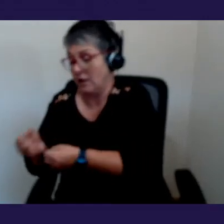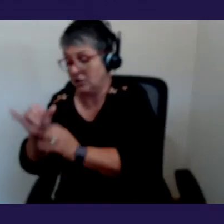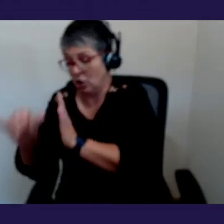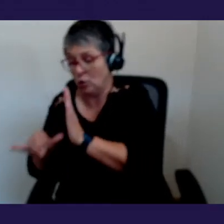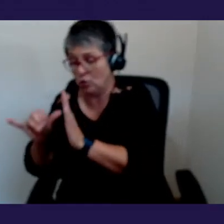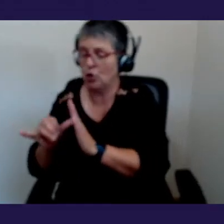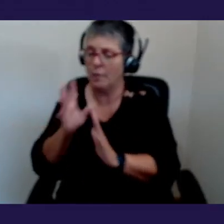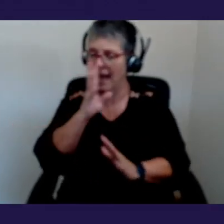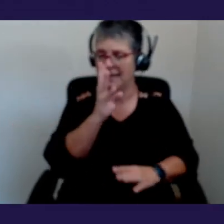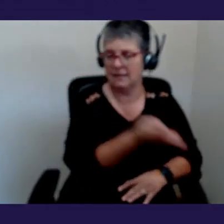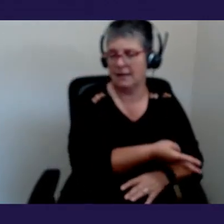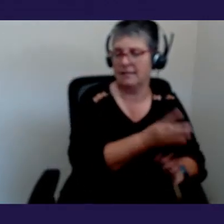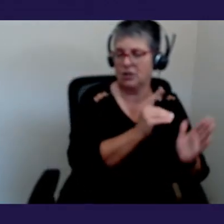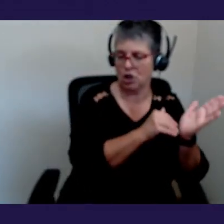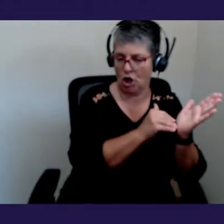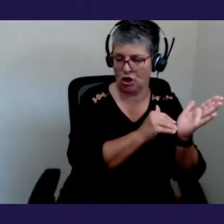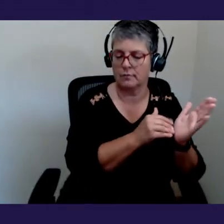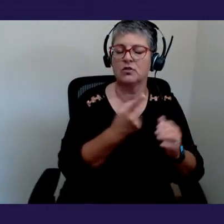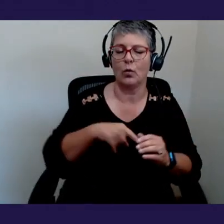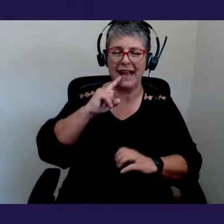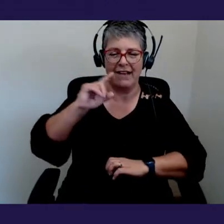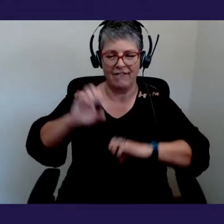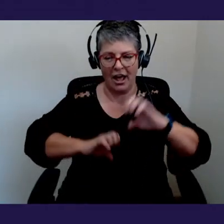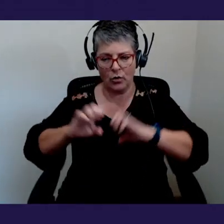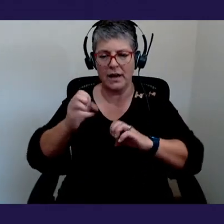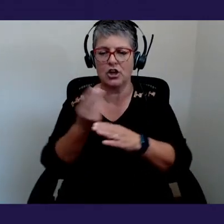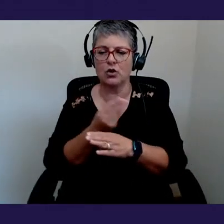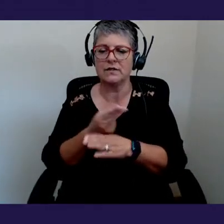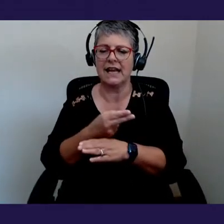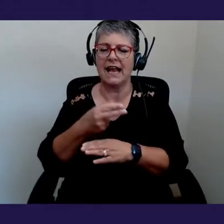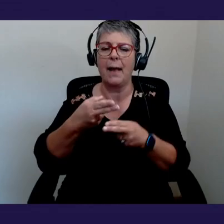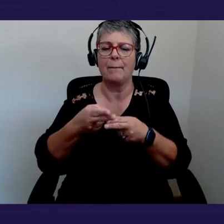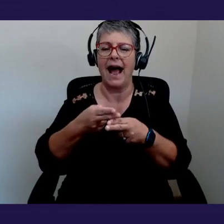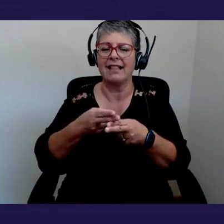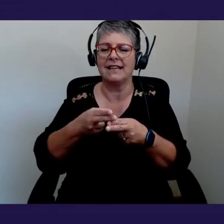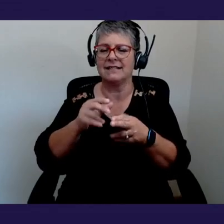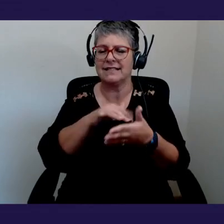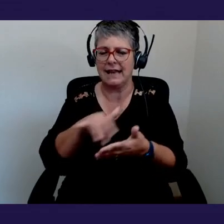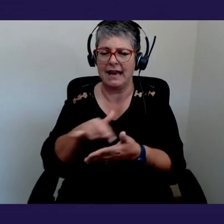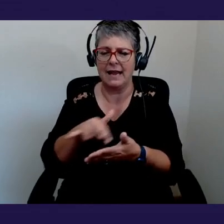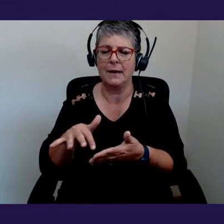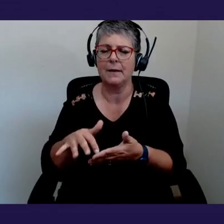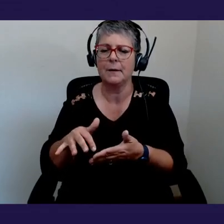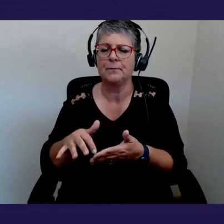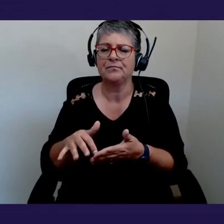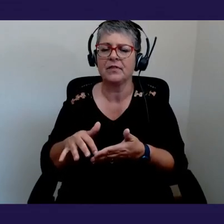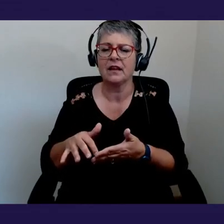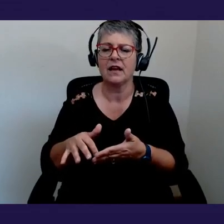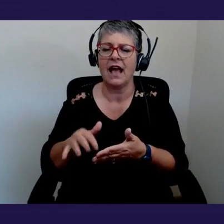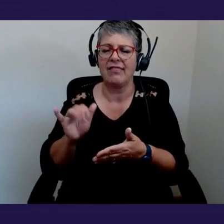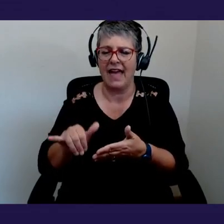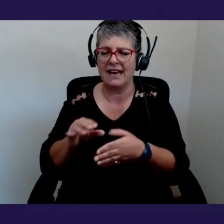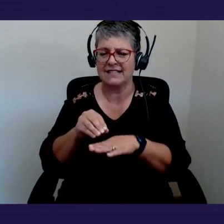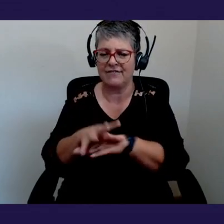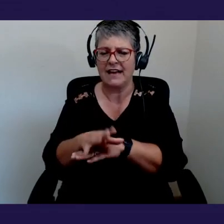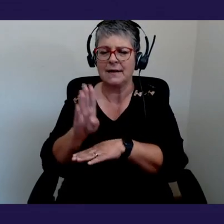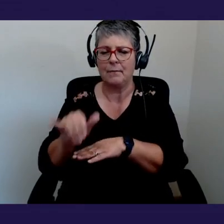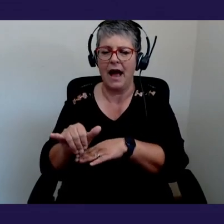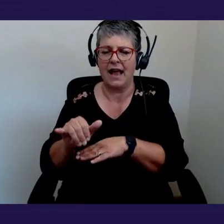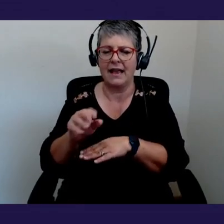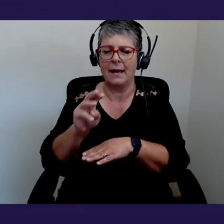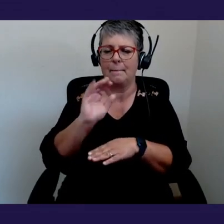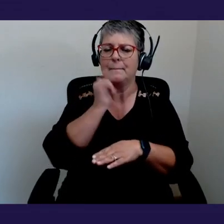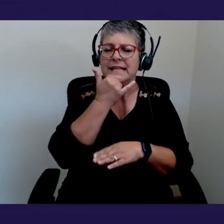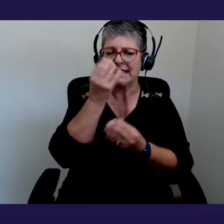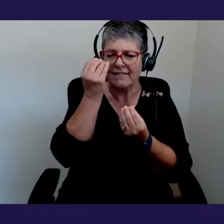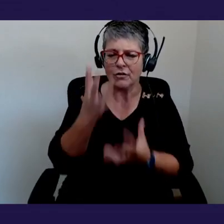we evaluated this platform in a pilot study on statins, which is affected by misinformation, with Dr. Hoimin Lim and her team in